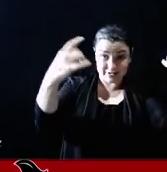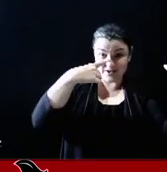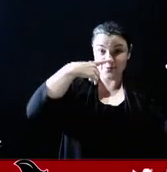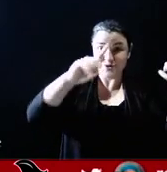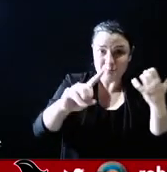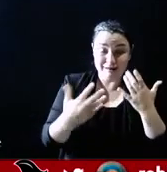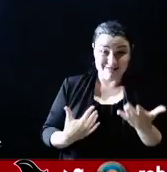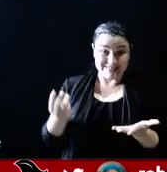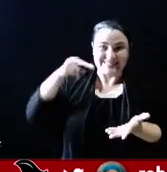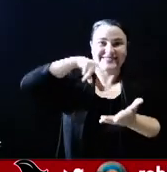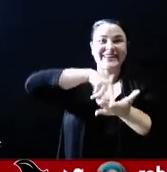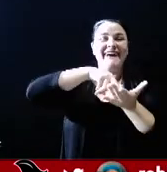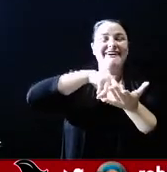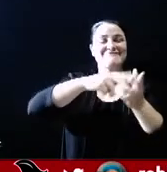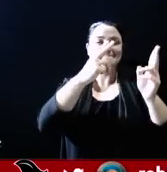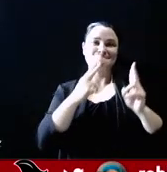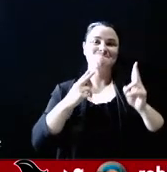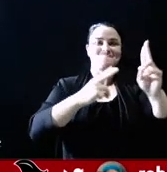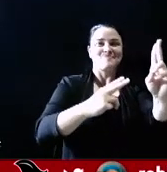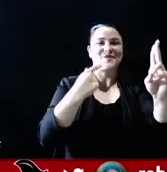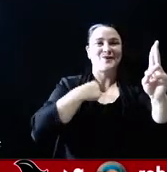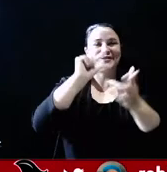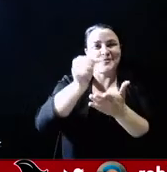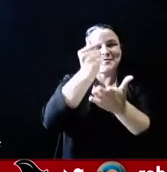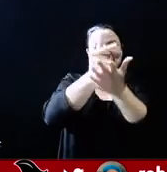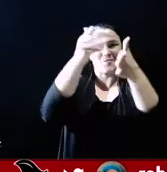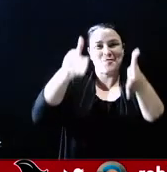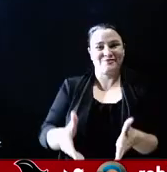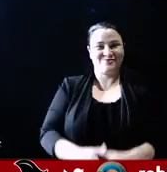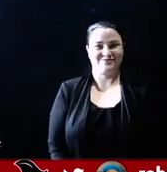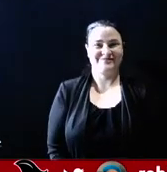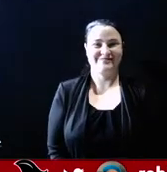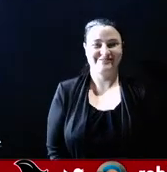please stand in honor of our graduates?